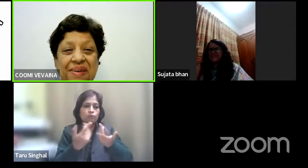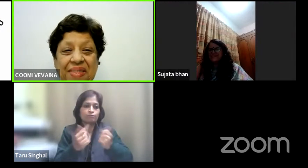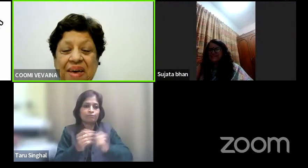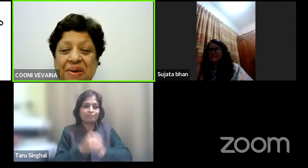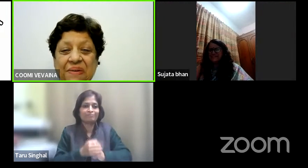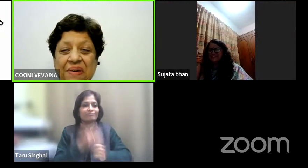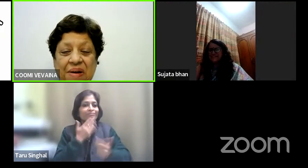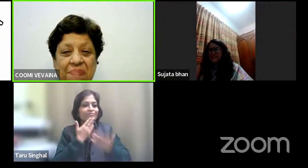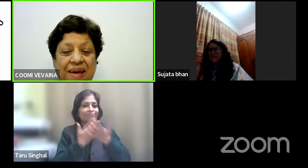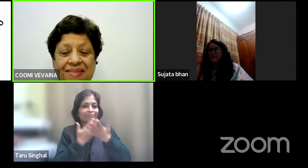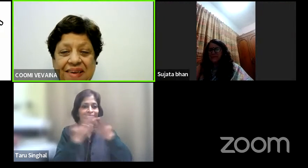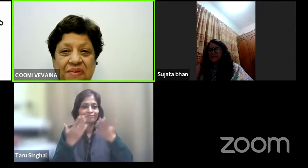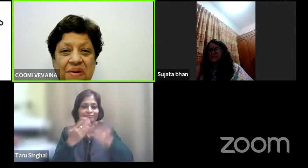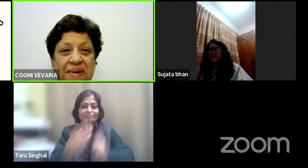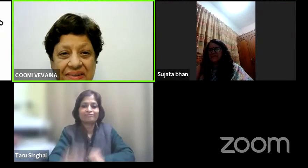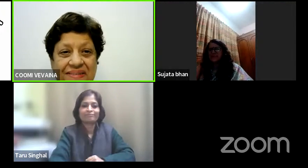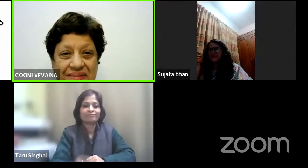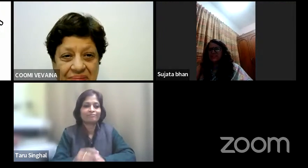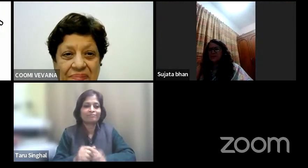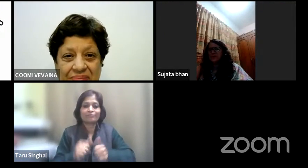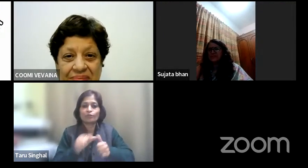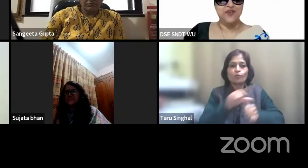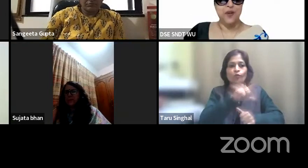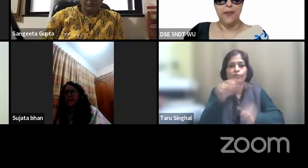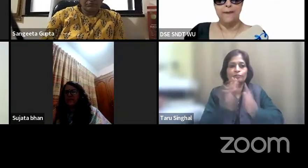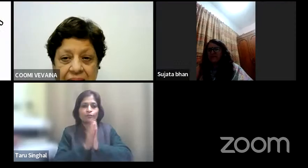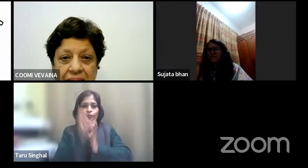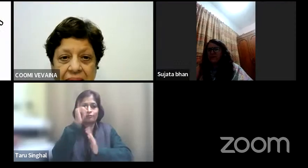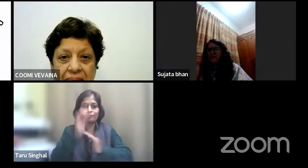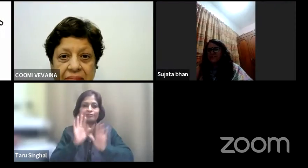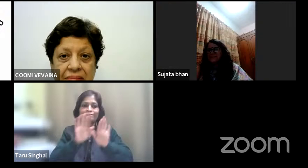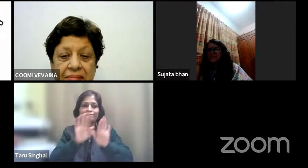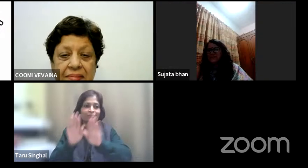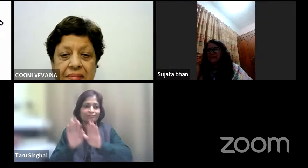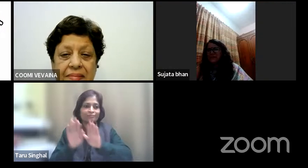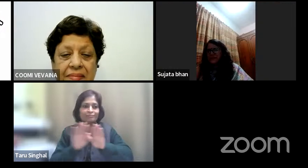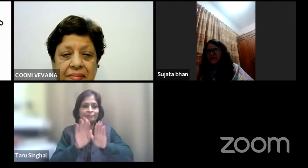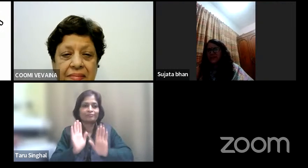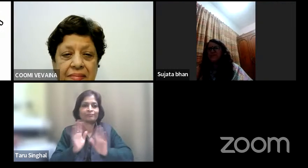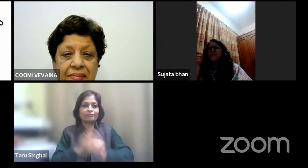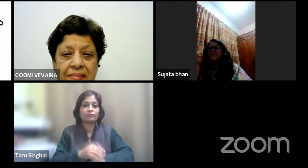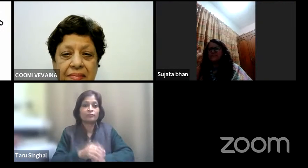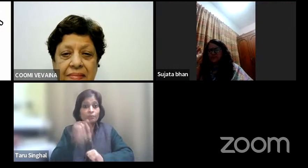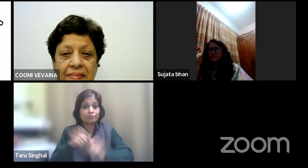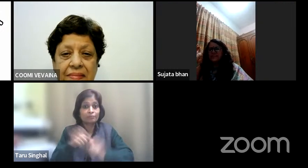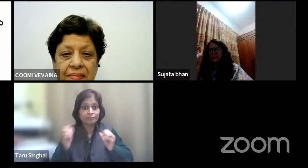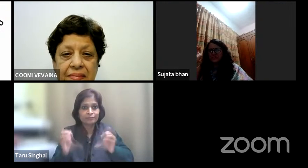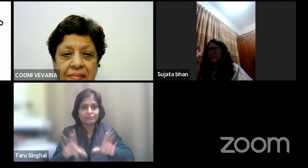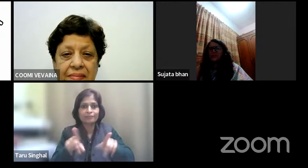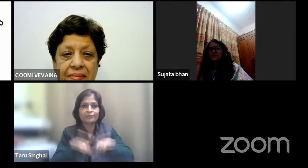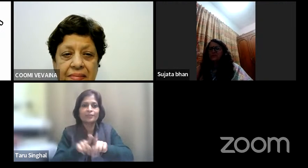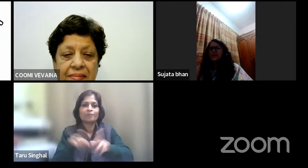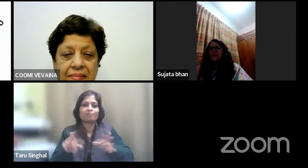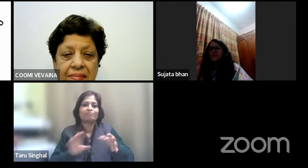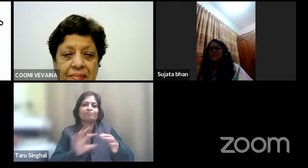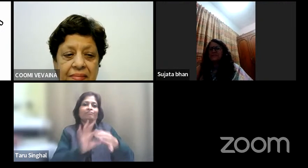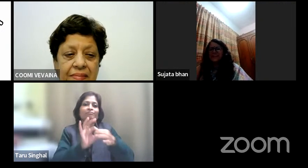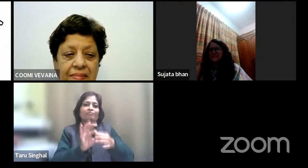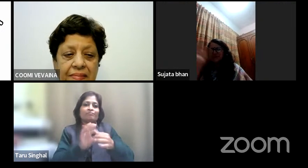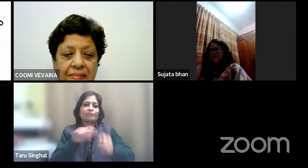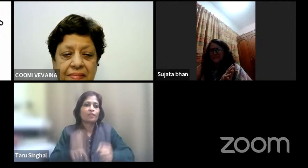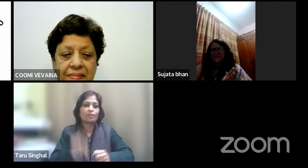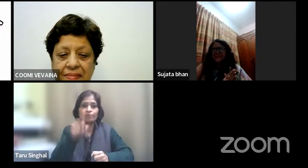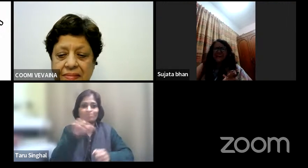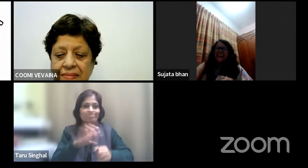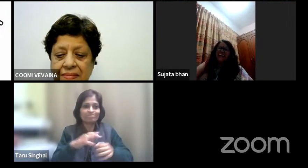much. Thank you. God bless everyone. I just want to say one thing, Maria. This is just the beginning of our association. So we are not going to